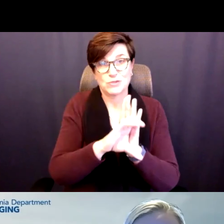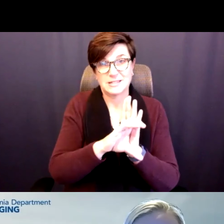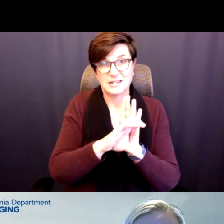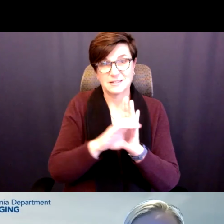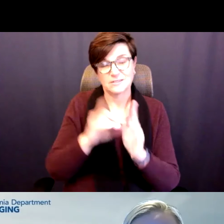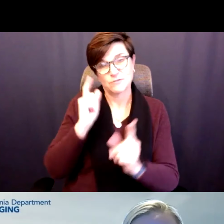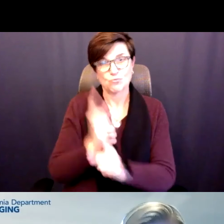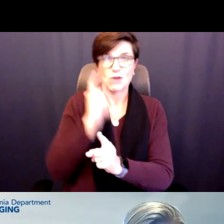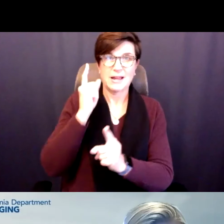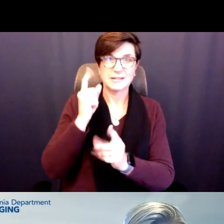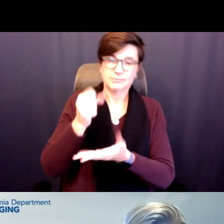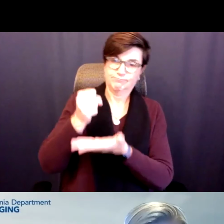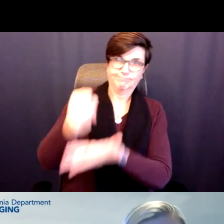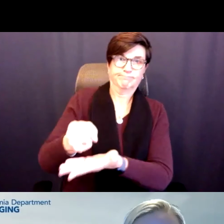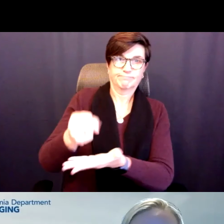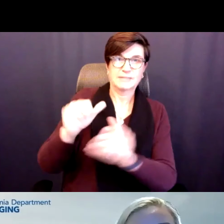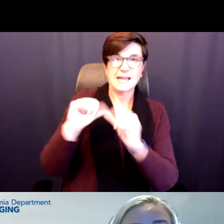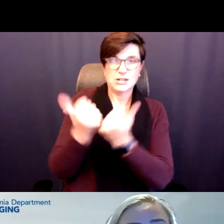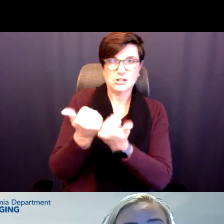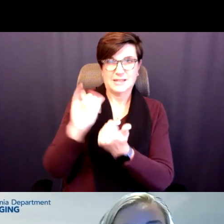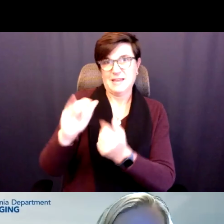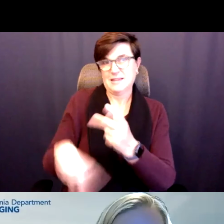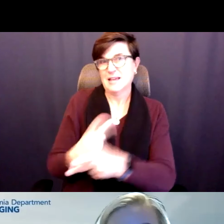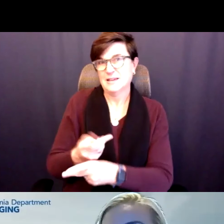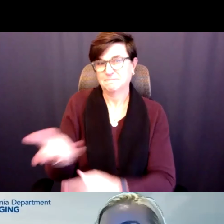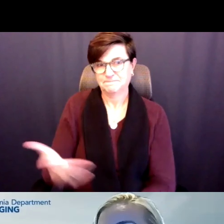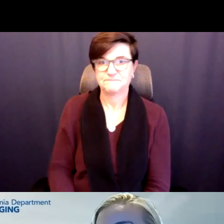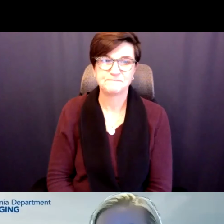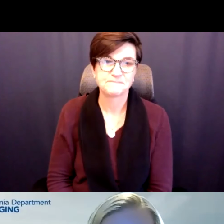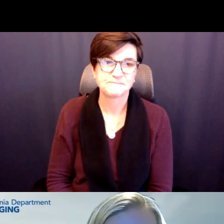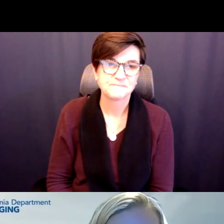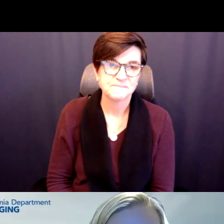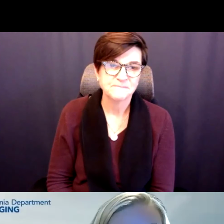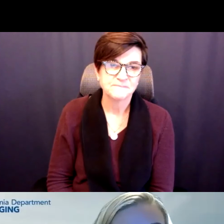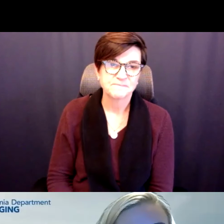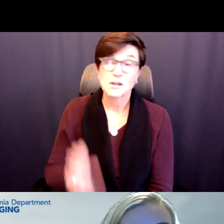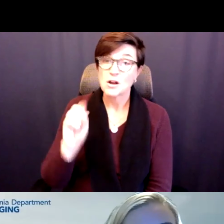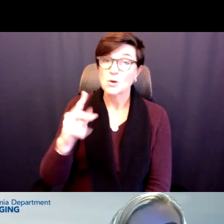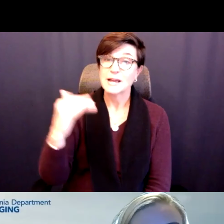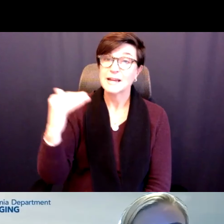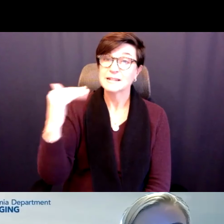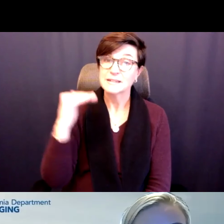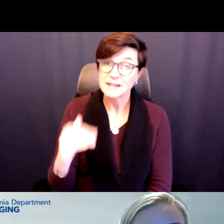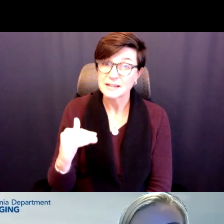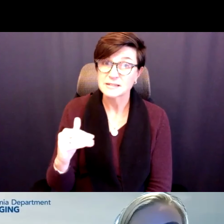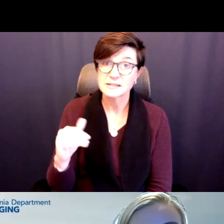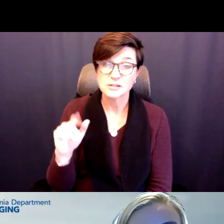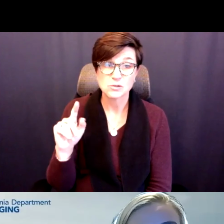Thank you so much, Pauline. Could we open up Tori Lanala's line?